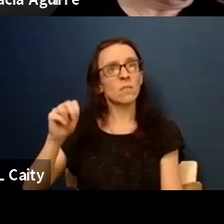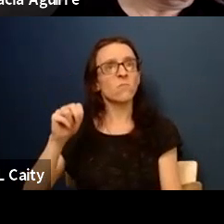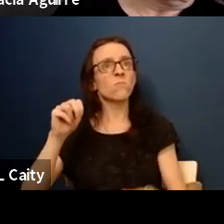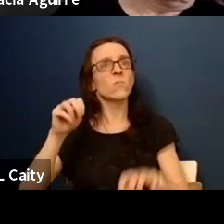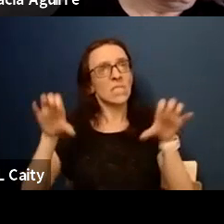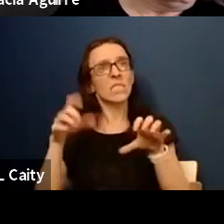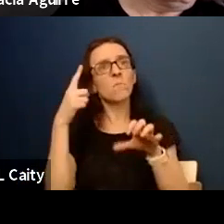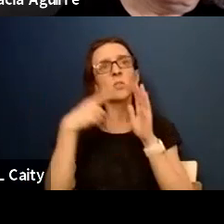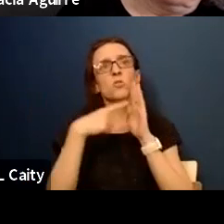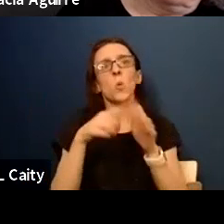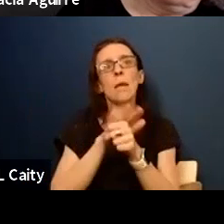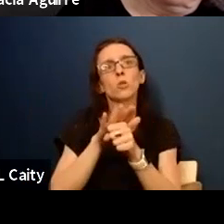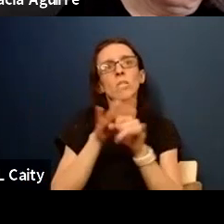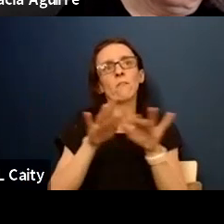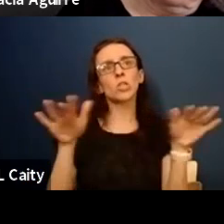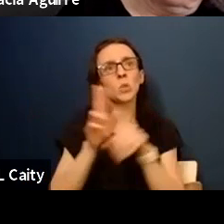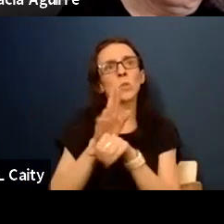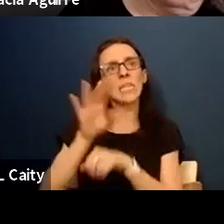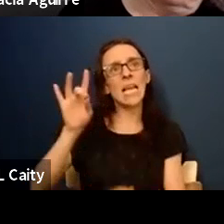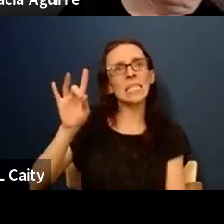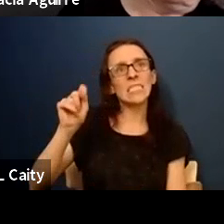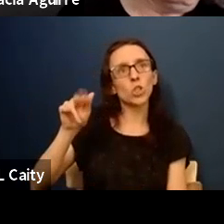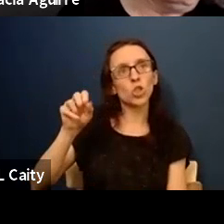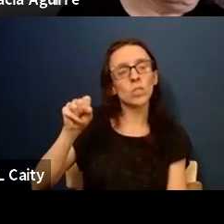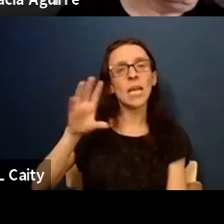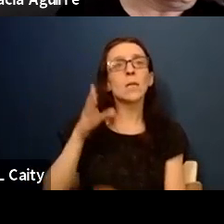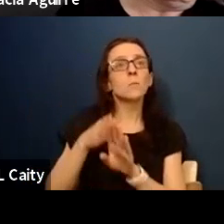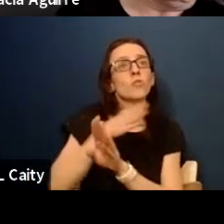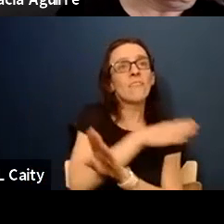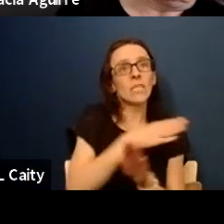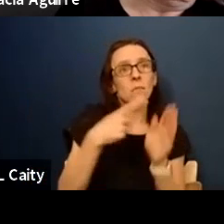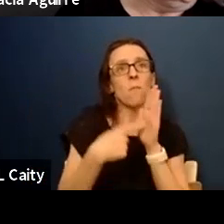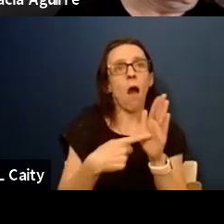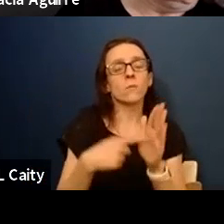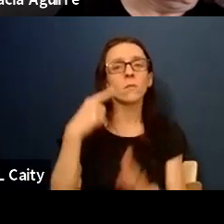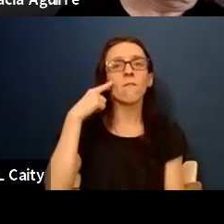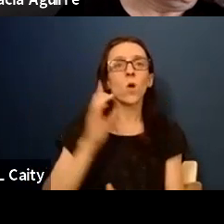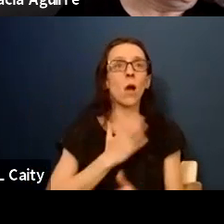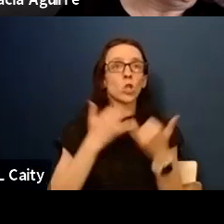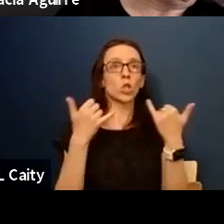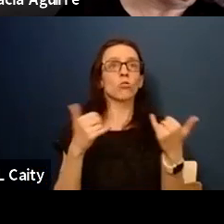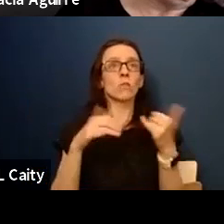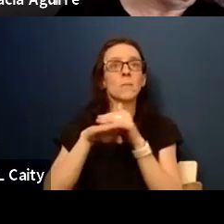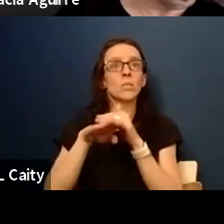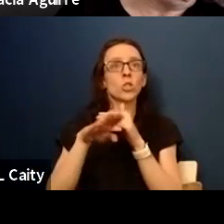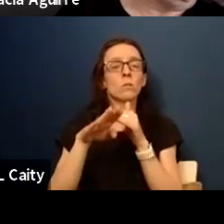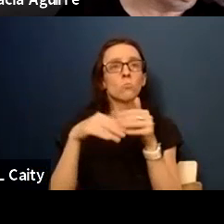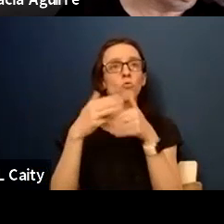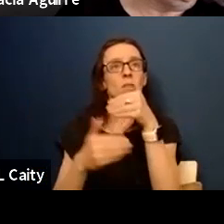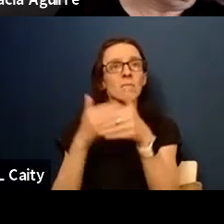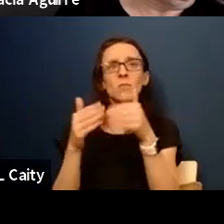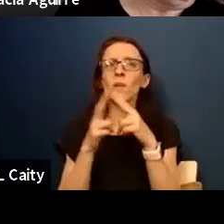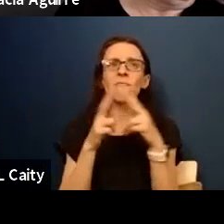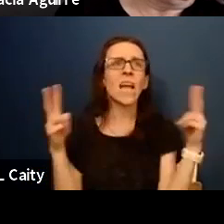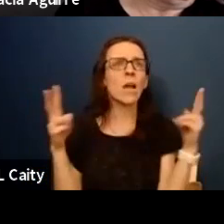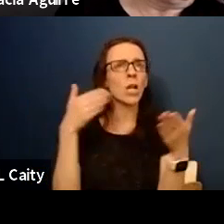using the 8 tiers, and Ms. Hogan's previous models for our current admissions process were very close